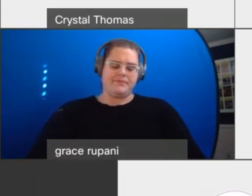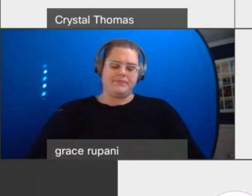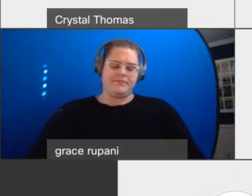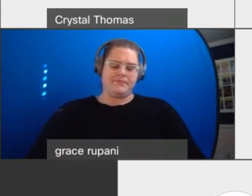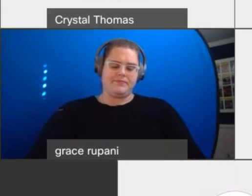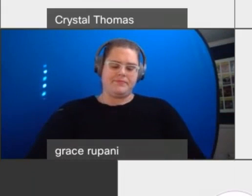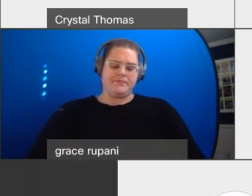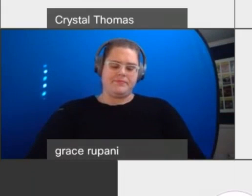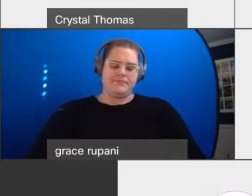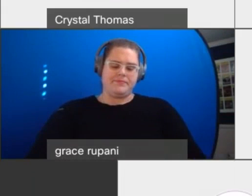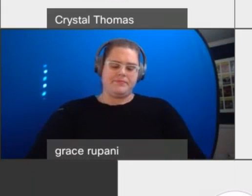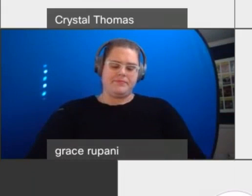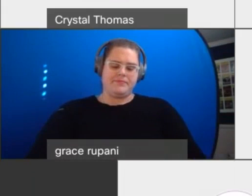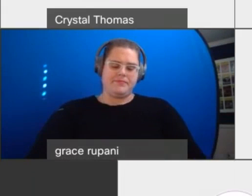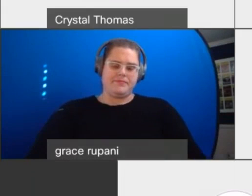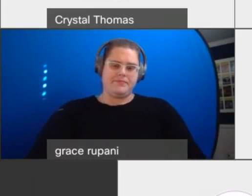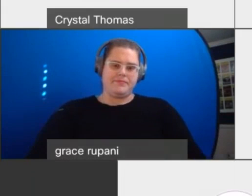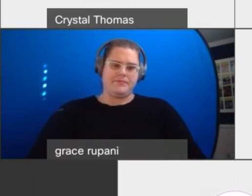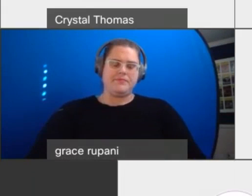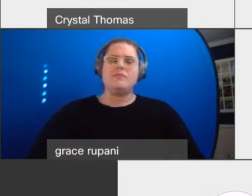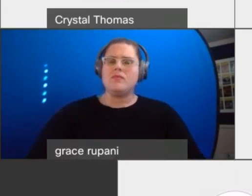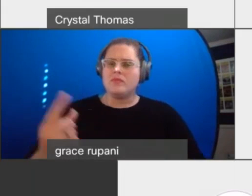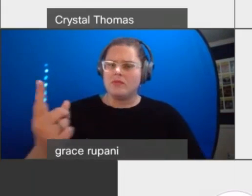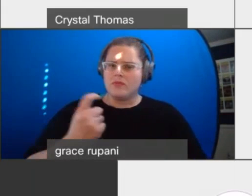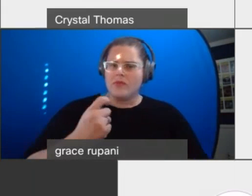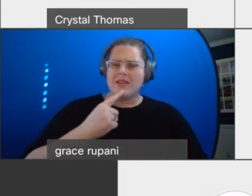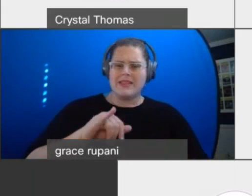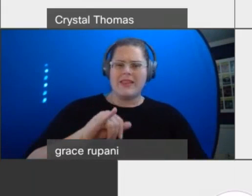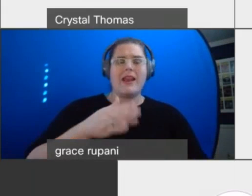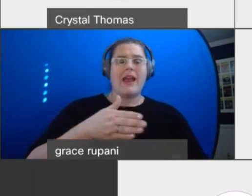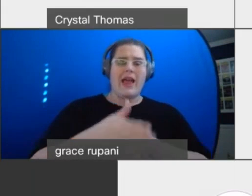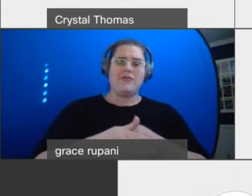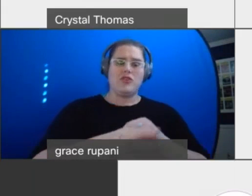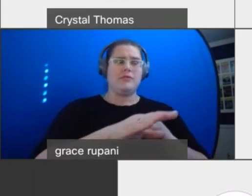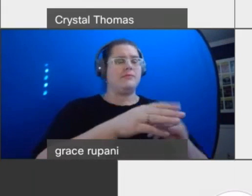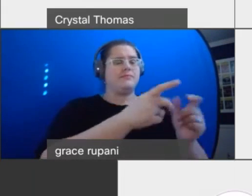So once the vaccine is taken out of cold storage, how long do we have to give it?